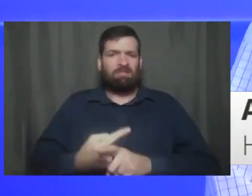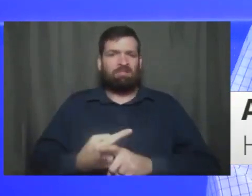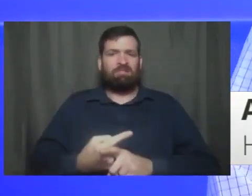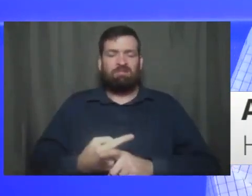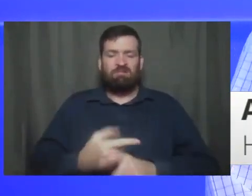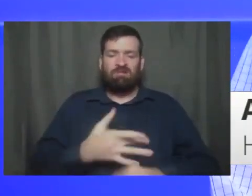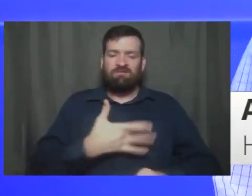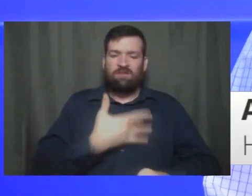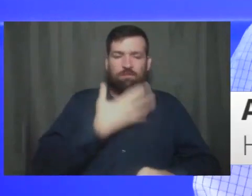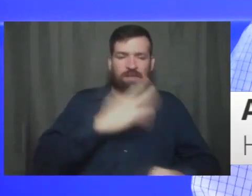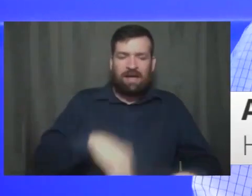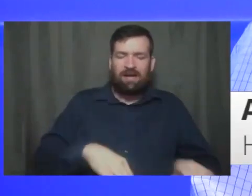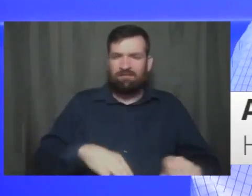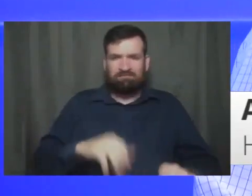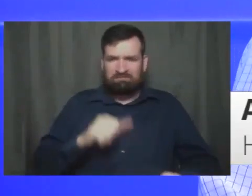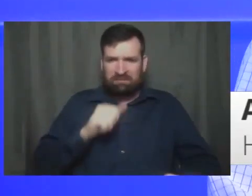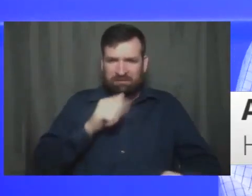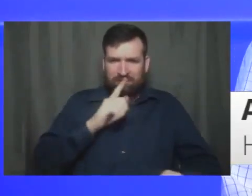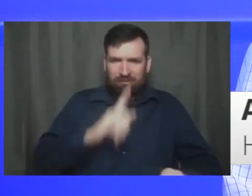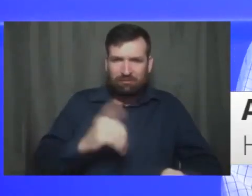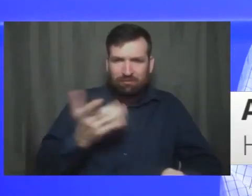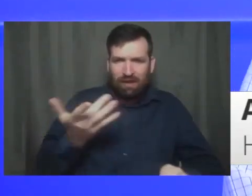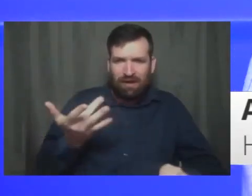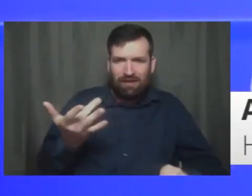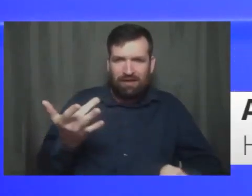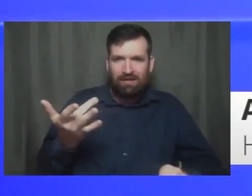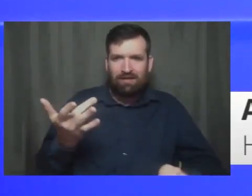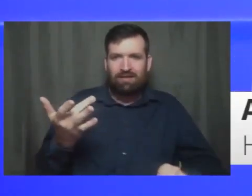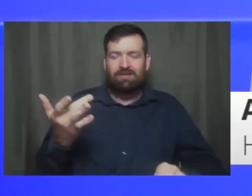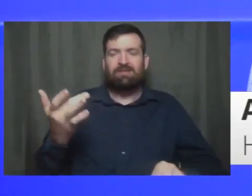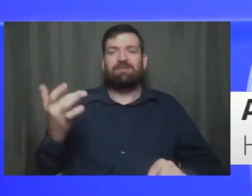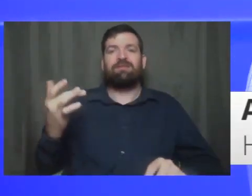not sure why I feel bad. What's going on here? So maybe you're feeling like you're